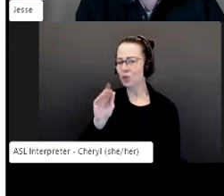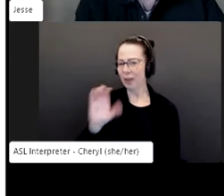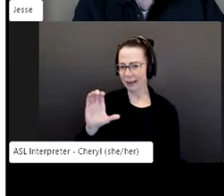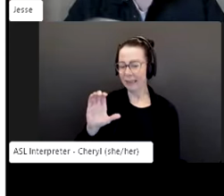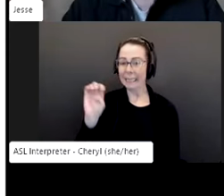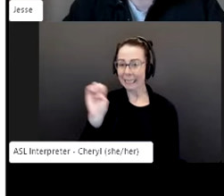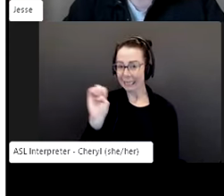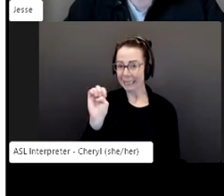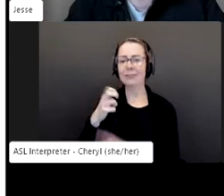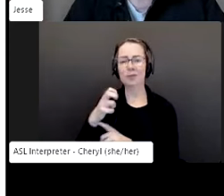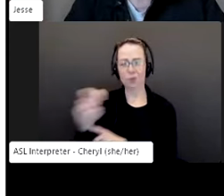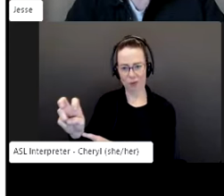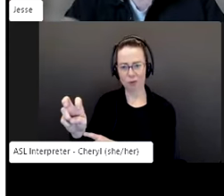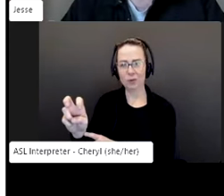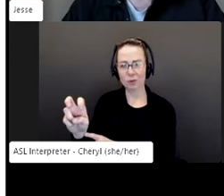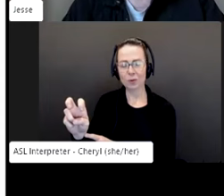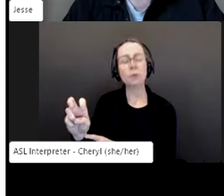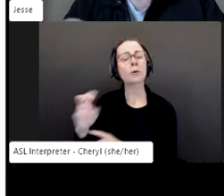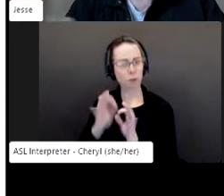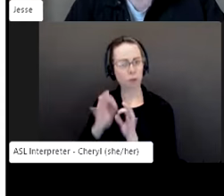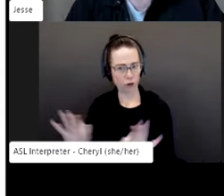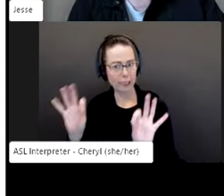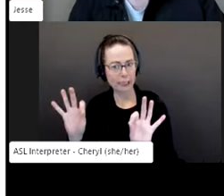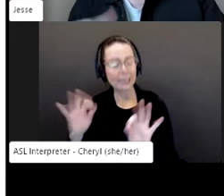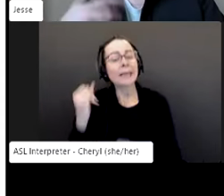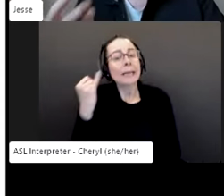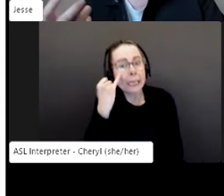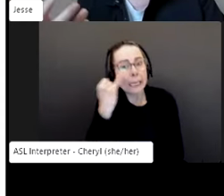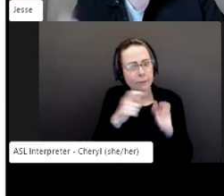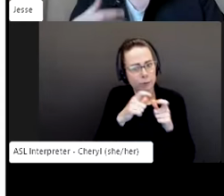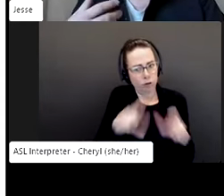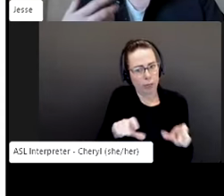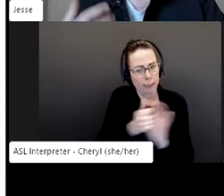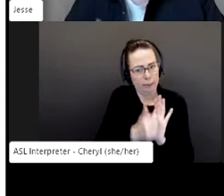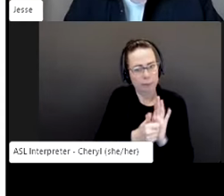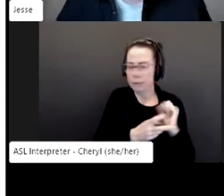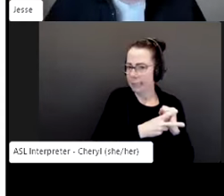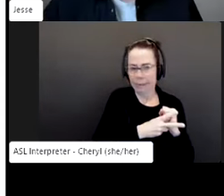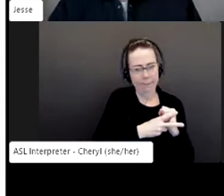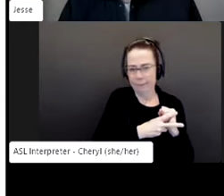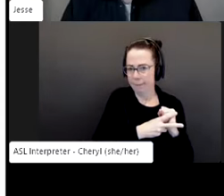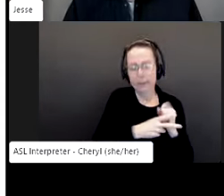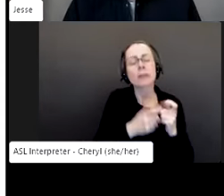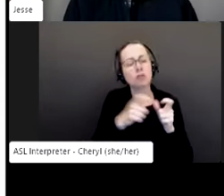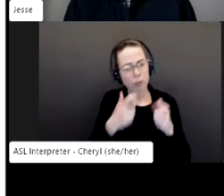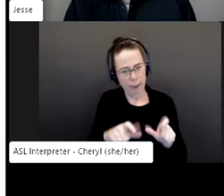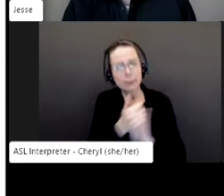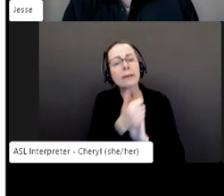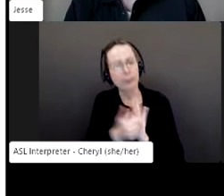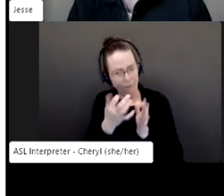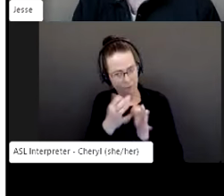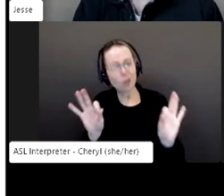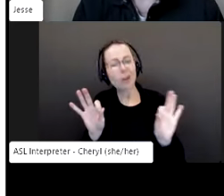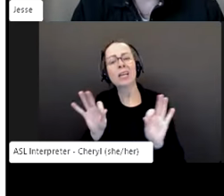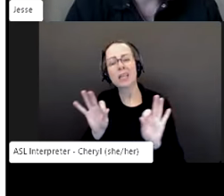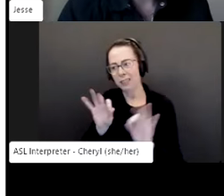for checking accounts at every major bank. That, again, is not true for some other kinds of accounts. So if you're sending